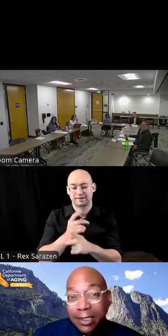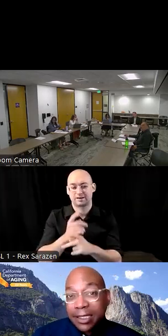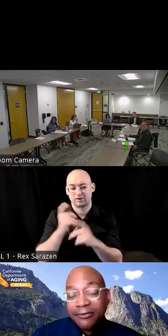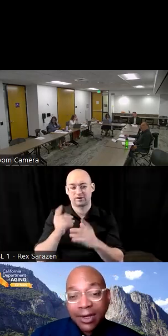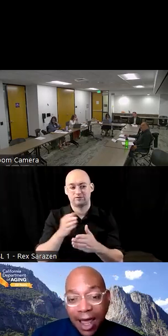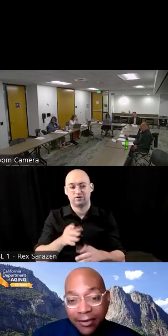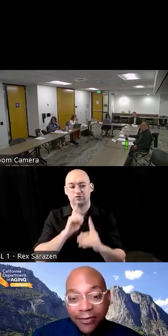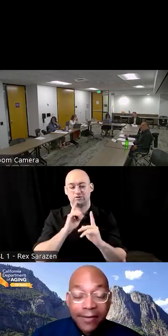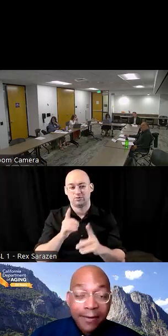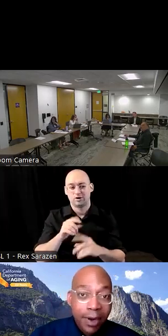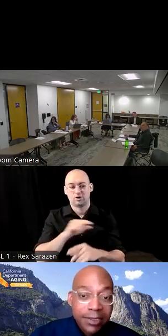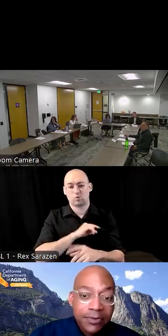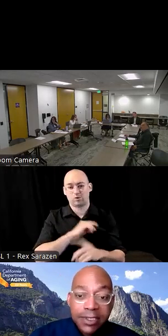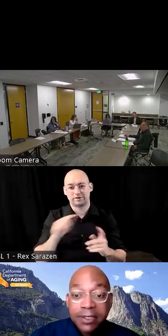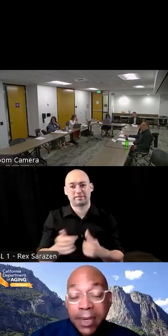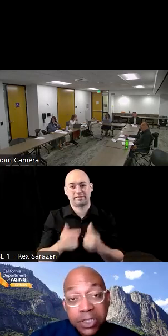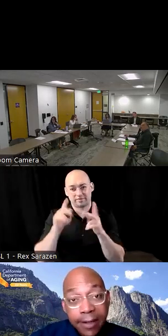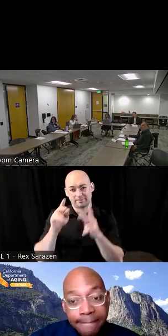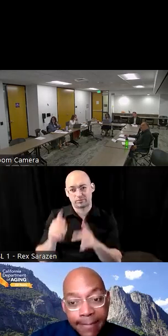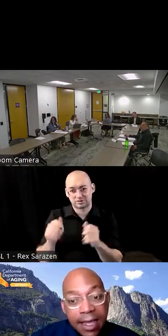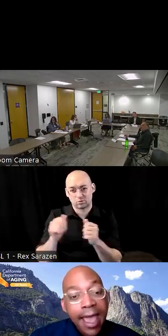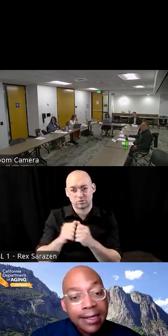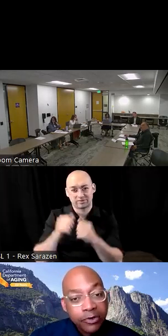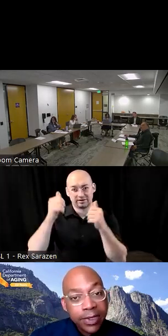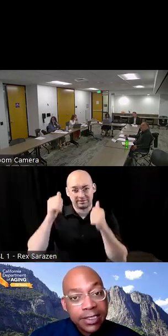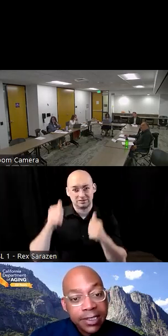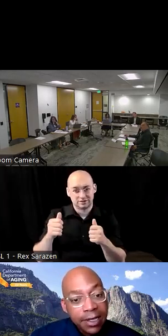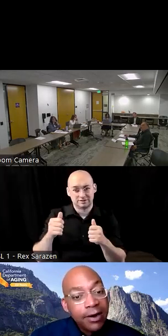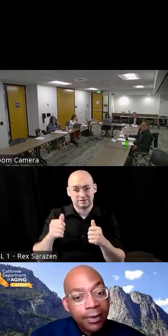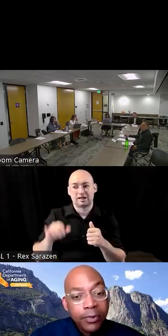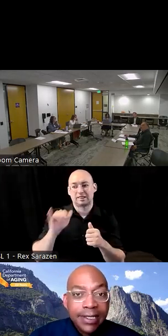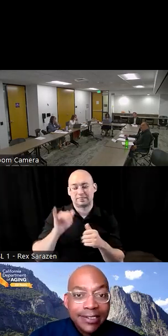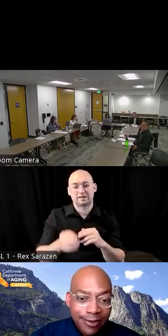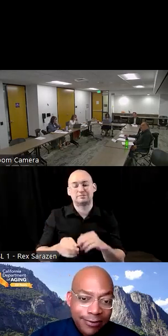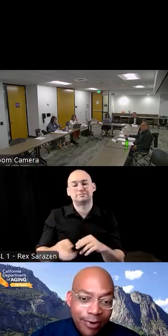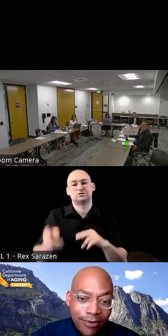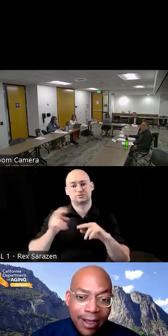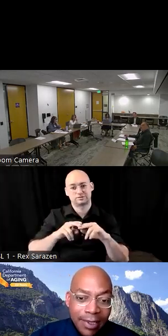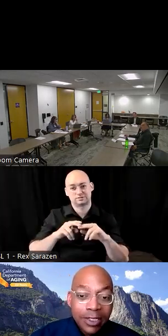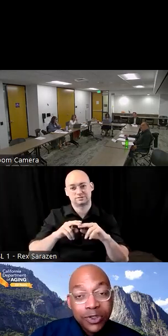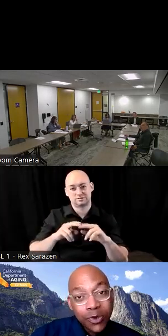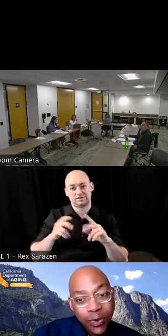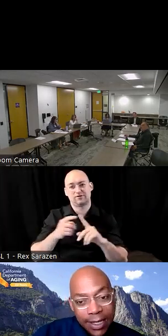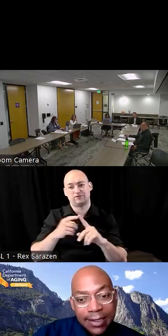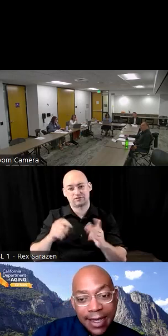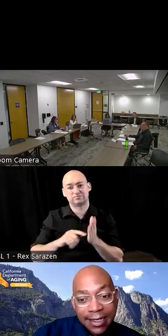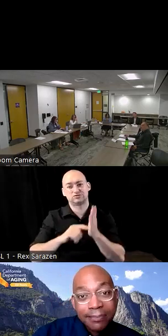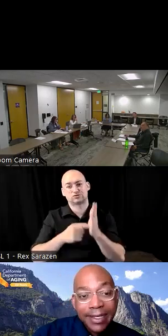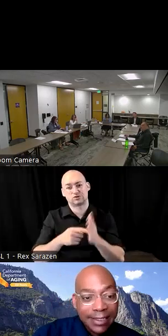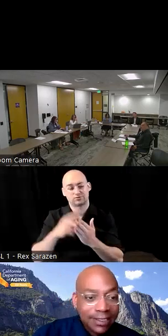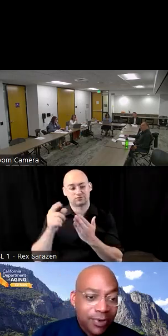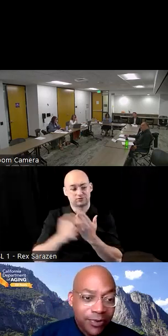the quality of life of the persons with dementia had increased from when they started the program to when